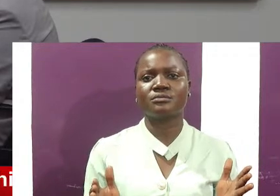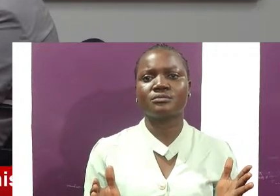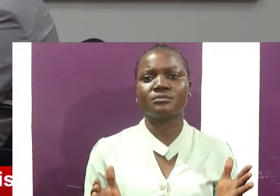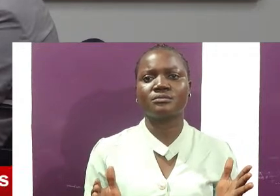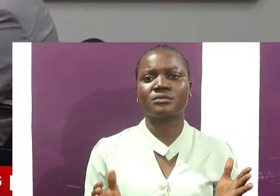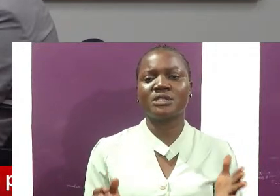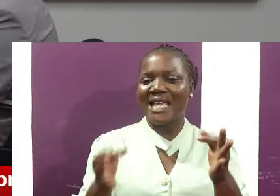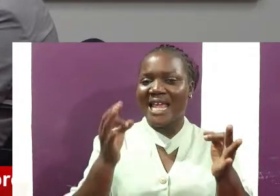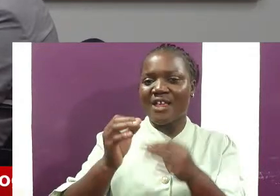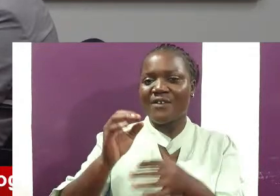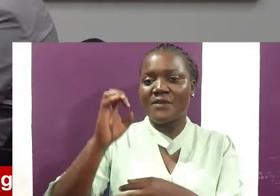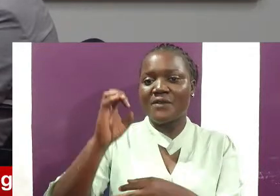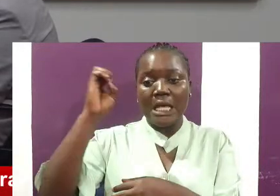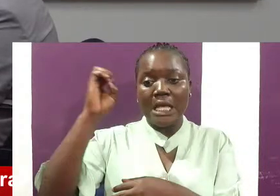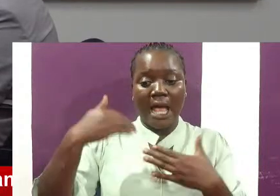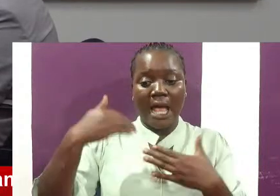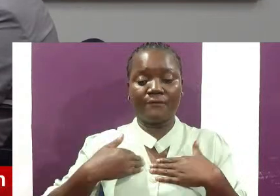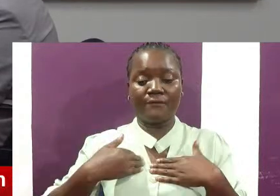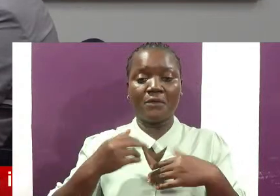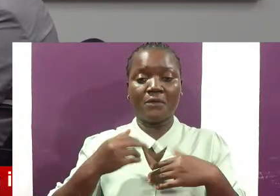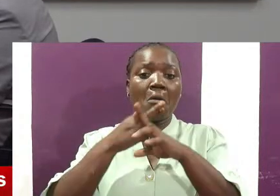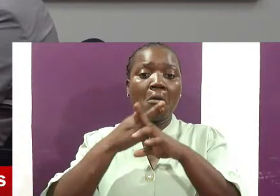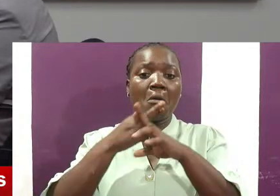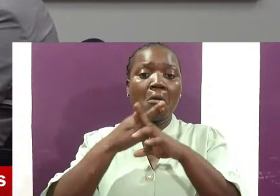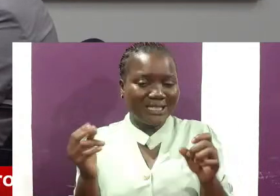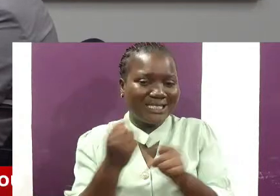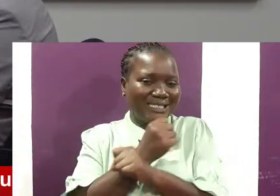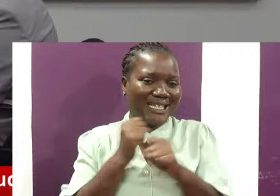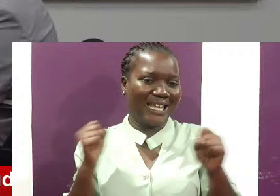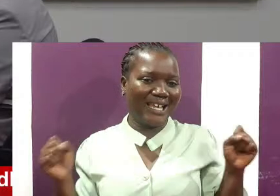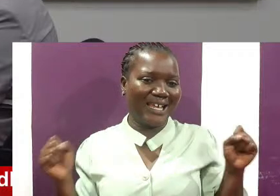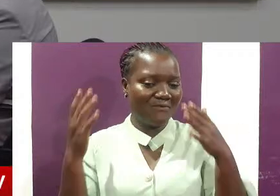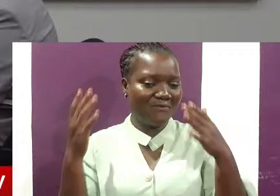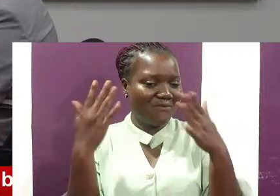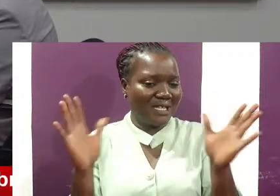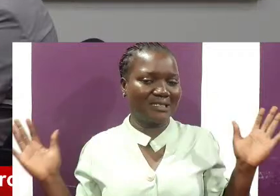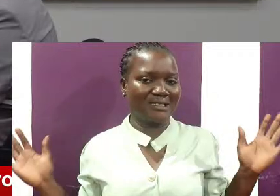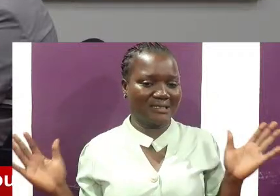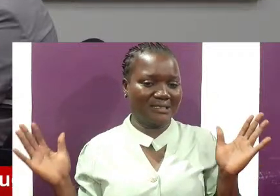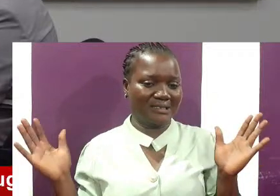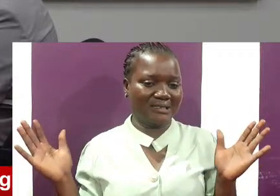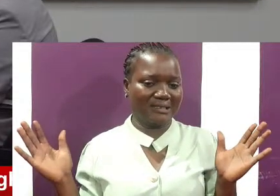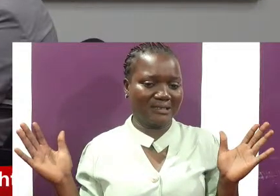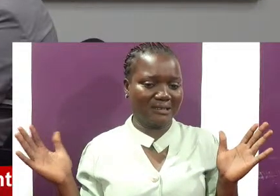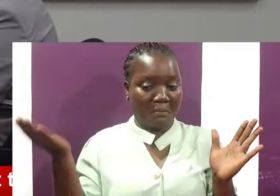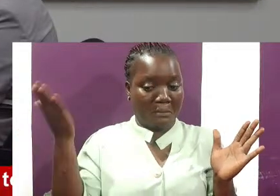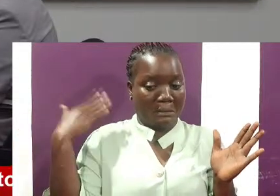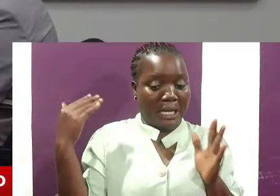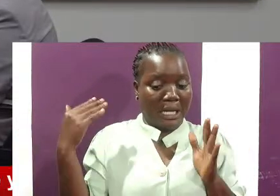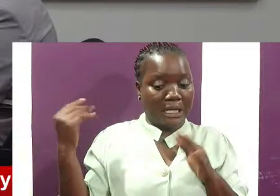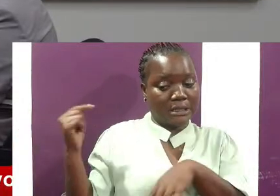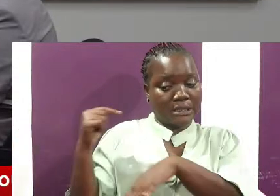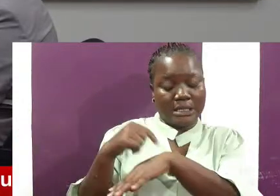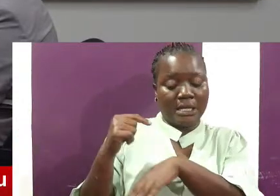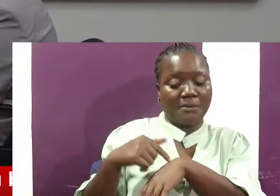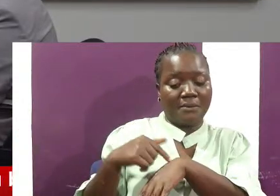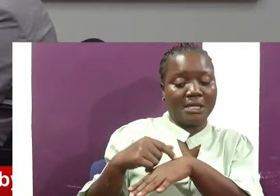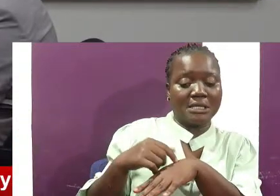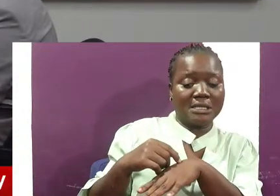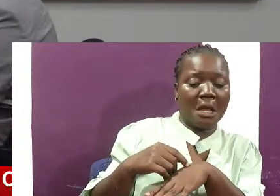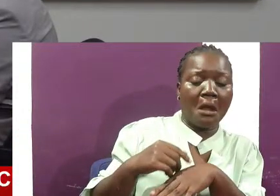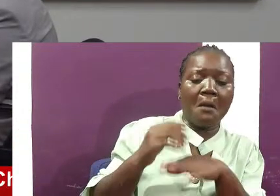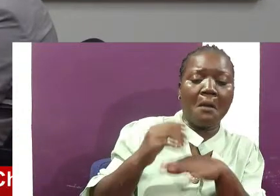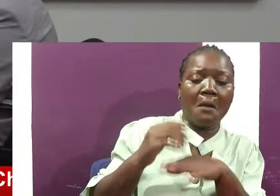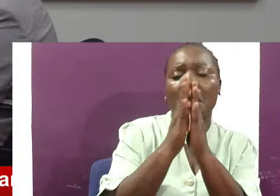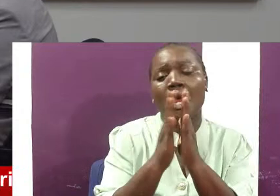saved, looking at the things that are said about him, he was praying, he was fasting, an